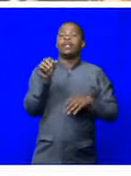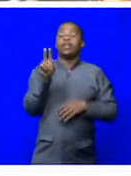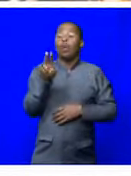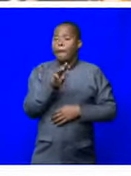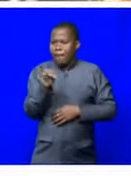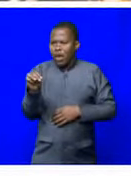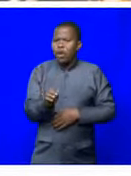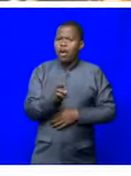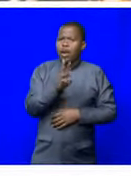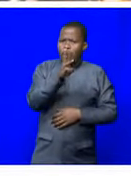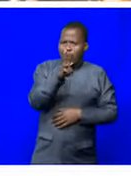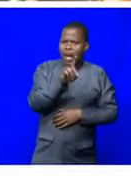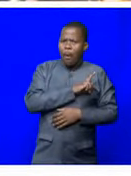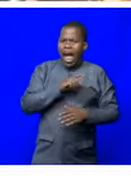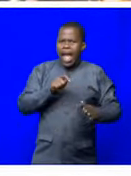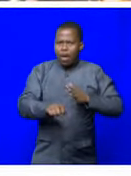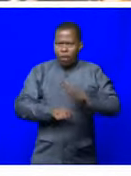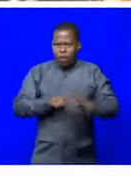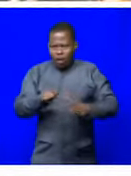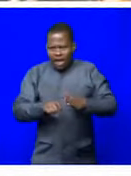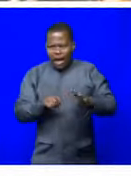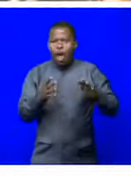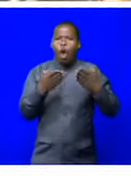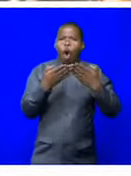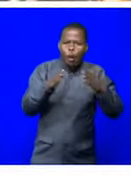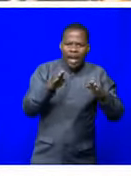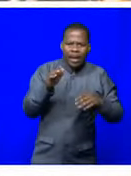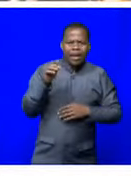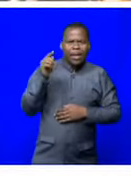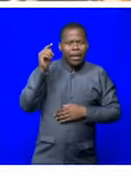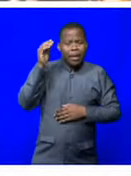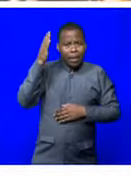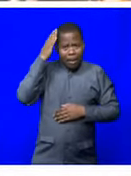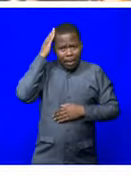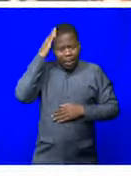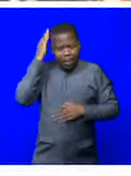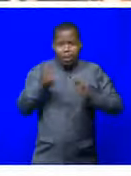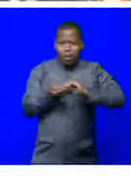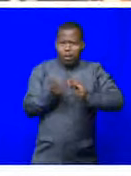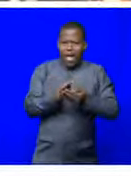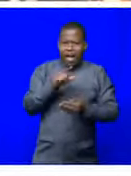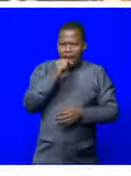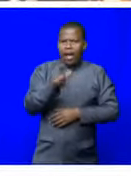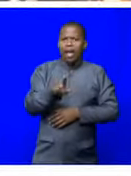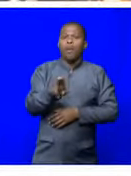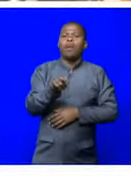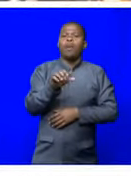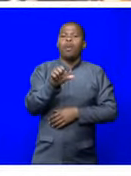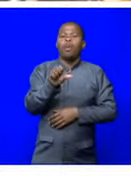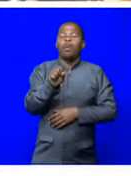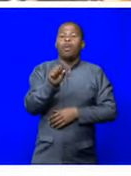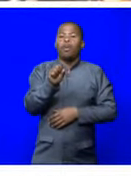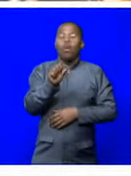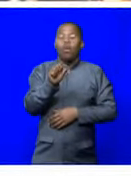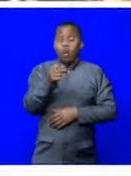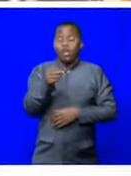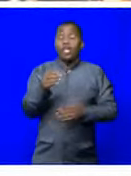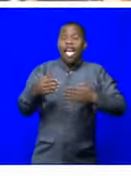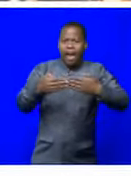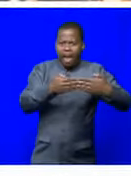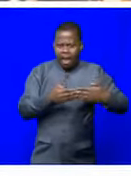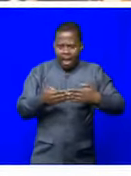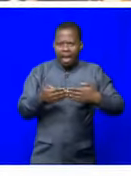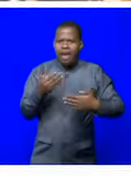lati ngulungwane letinzathu 3000 enkampani kwakhati nwele ilushe care eminyakeni lesihlanu letako kusukela